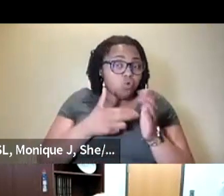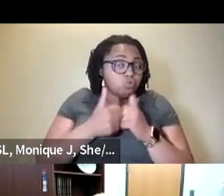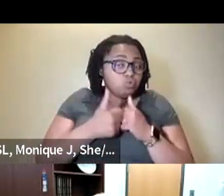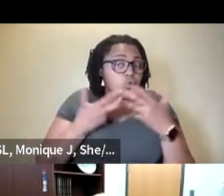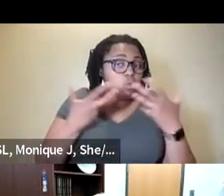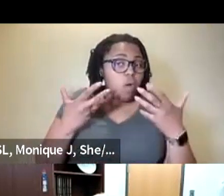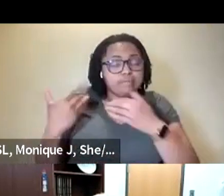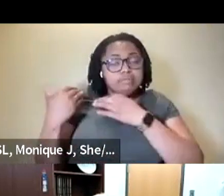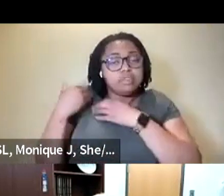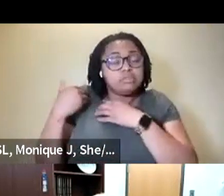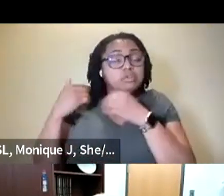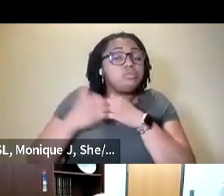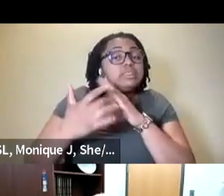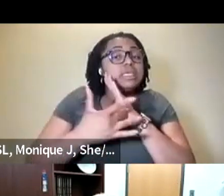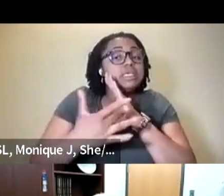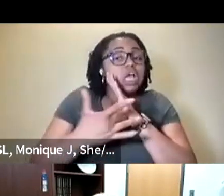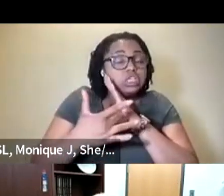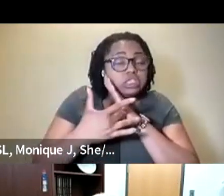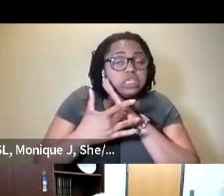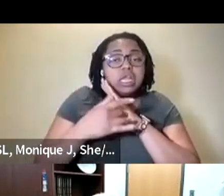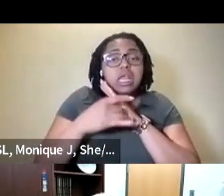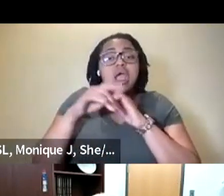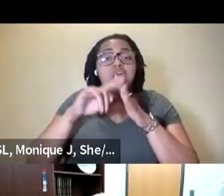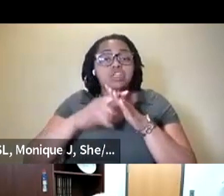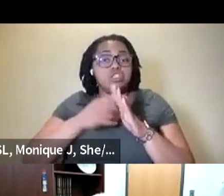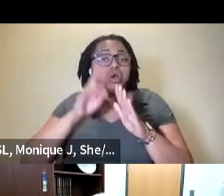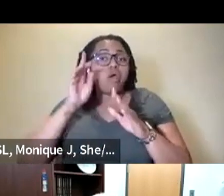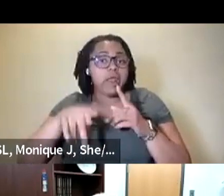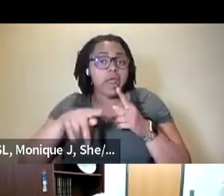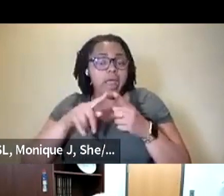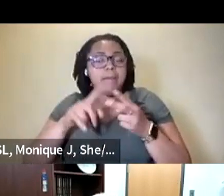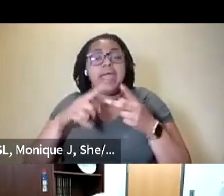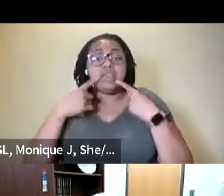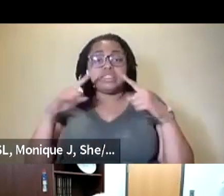technology, a startup, as well as a successful IPO in